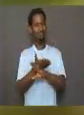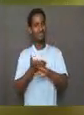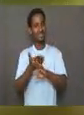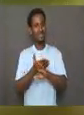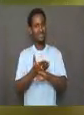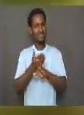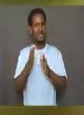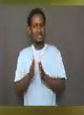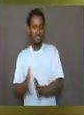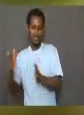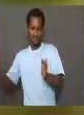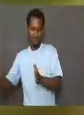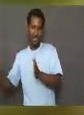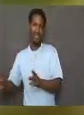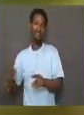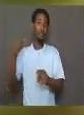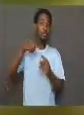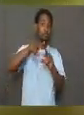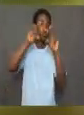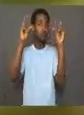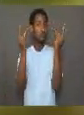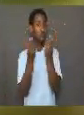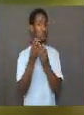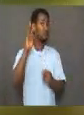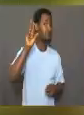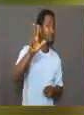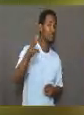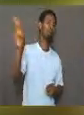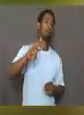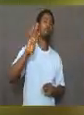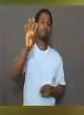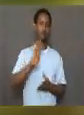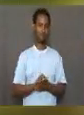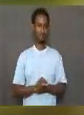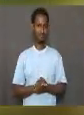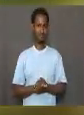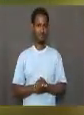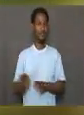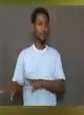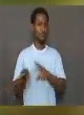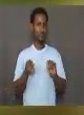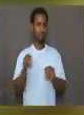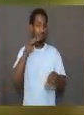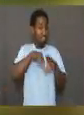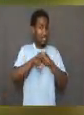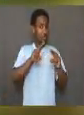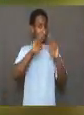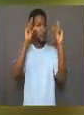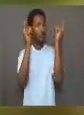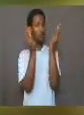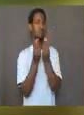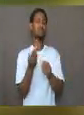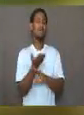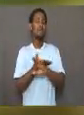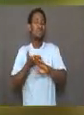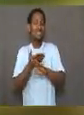the students into groups of 3 or 4. Students, in your groups,